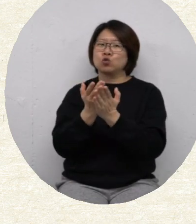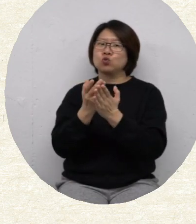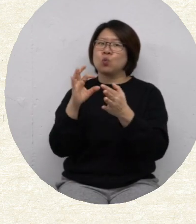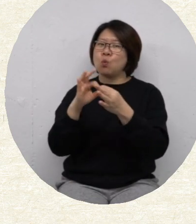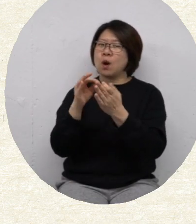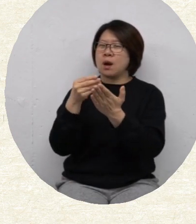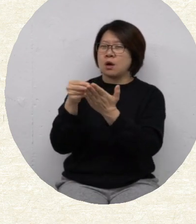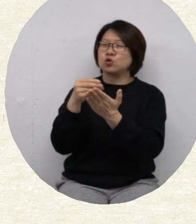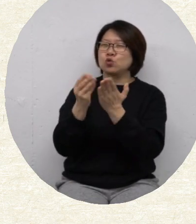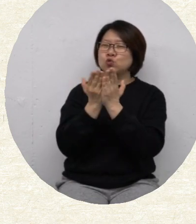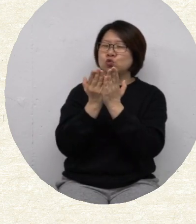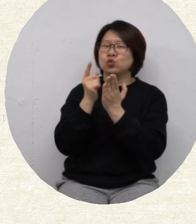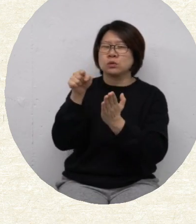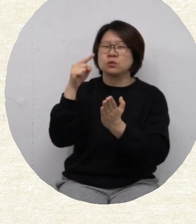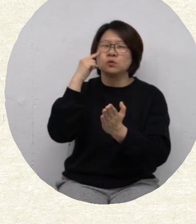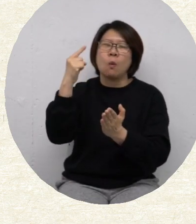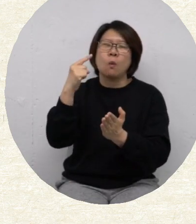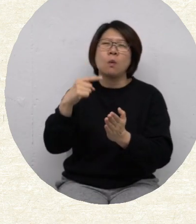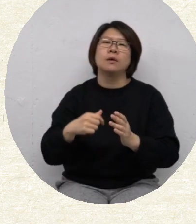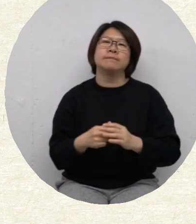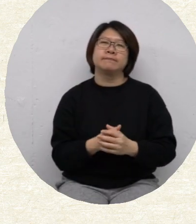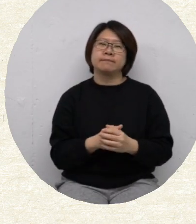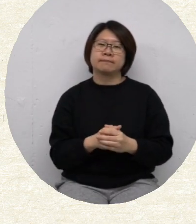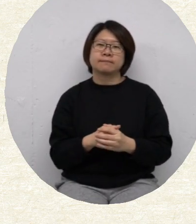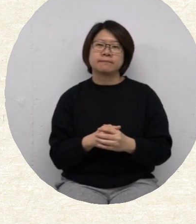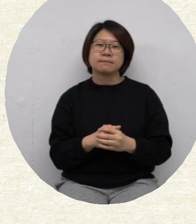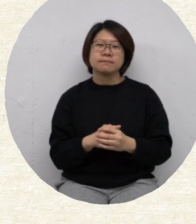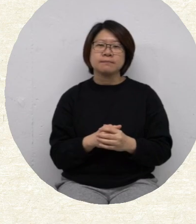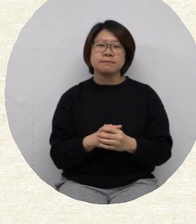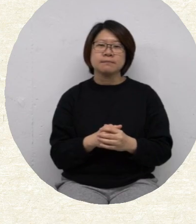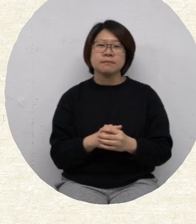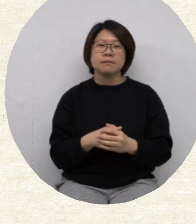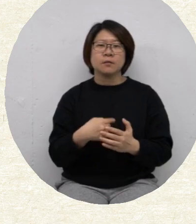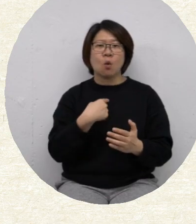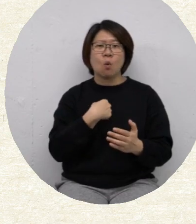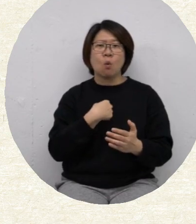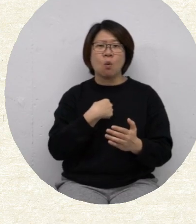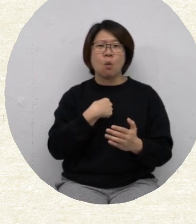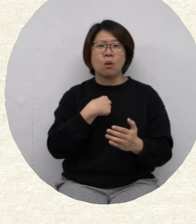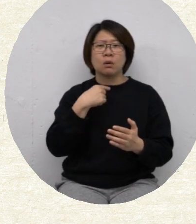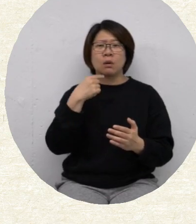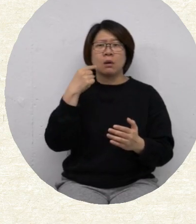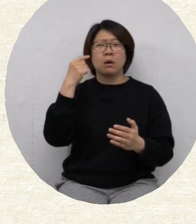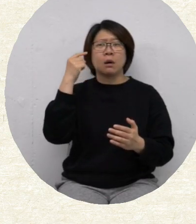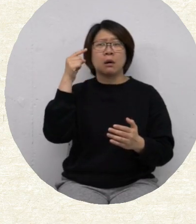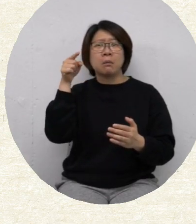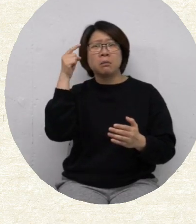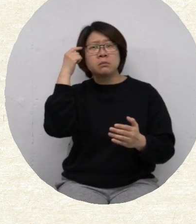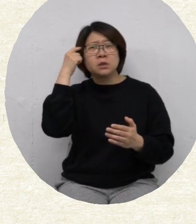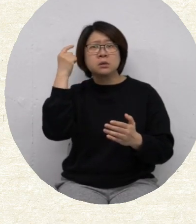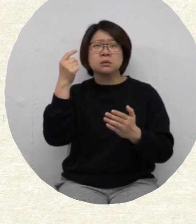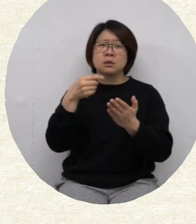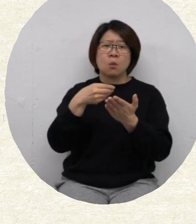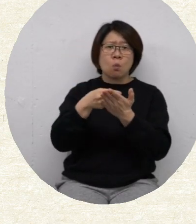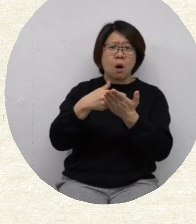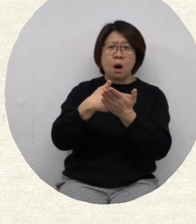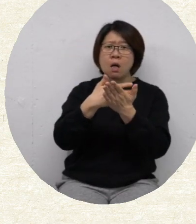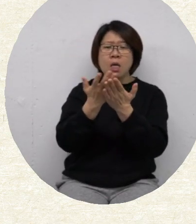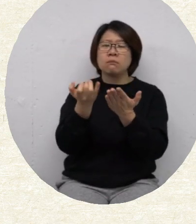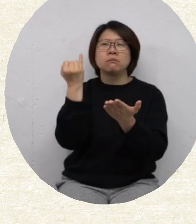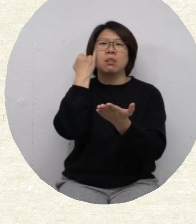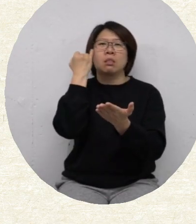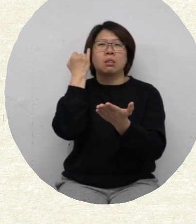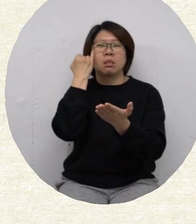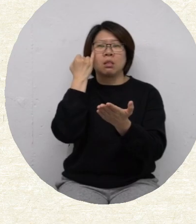To be honest, I really didn't know anything about printmaking in Korea. And I don't know if